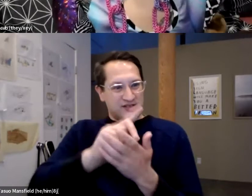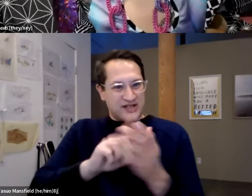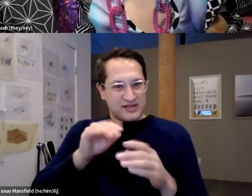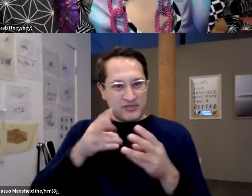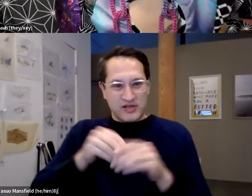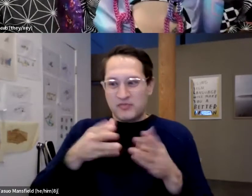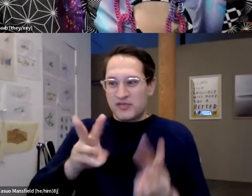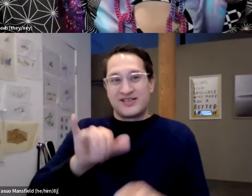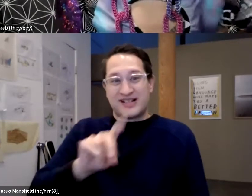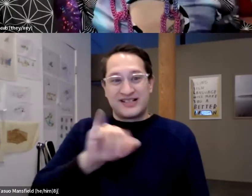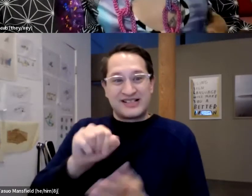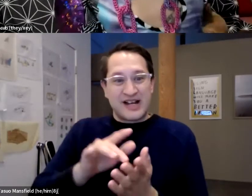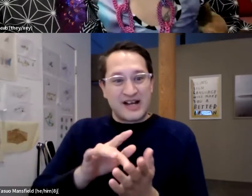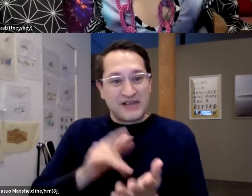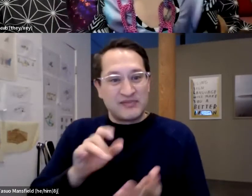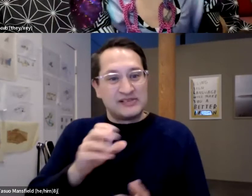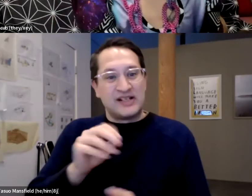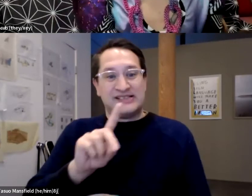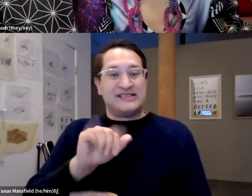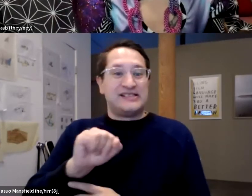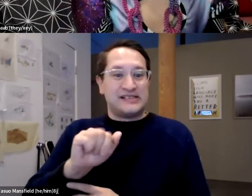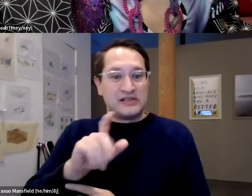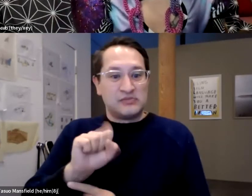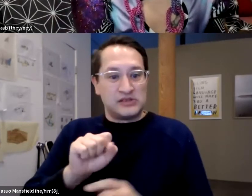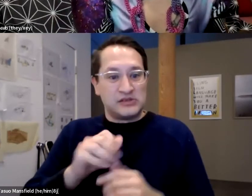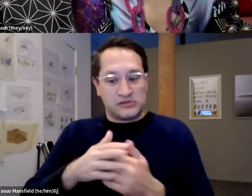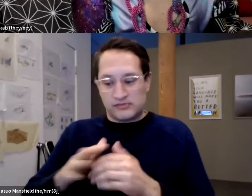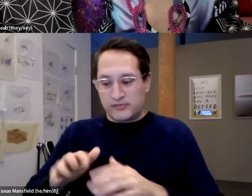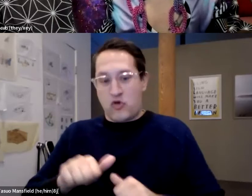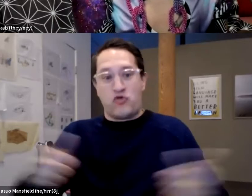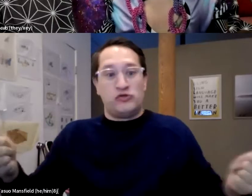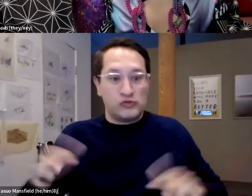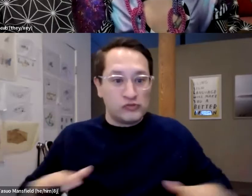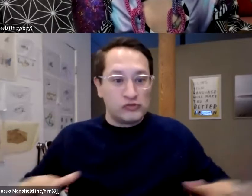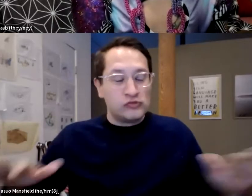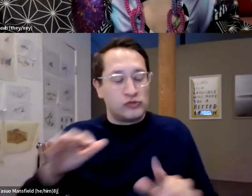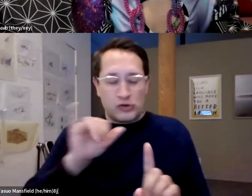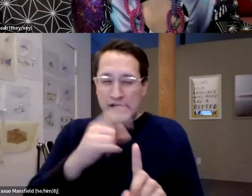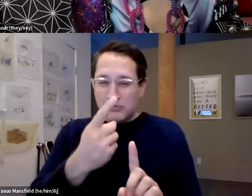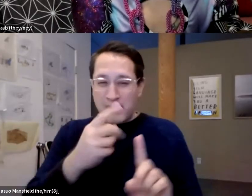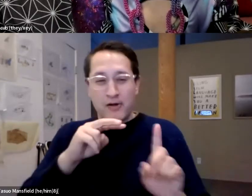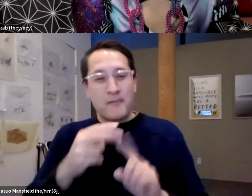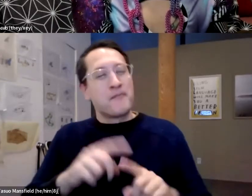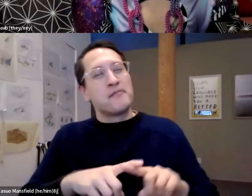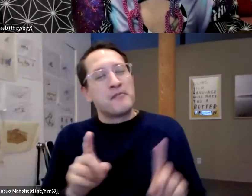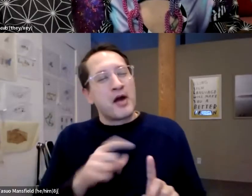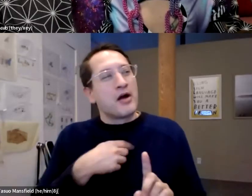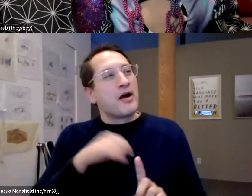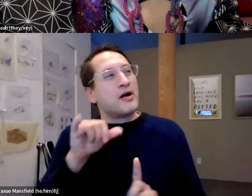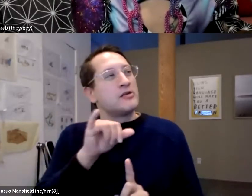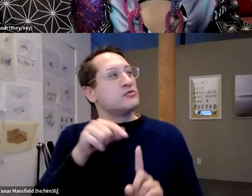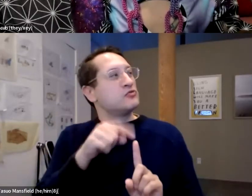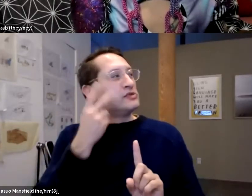and how the world is designed in a way that is disadvantaged and disables others. So